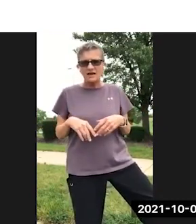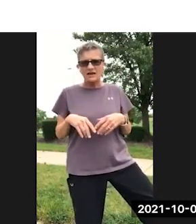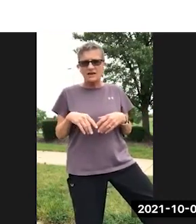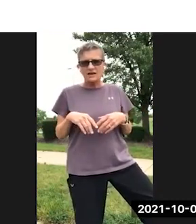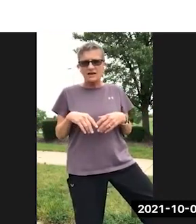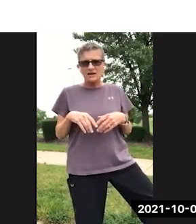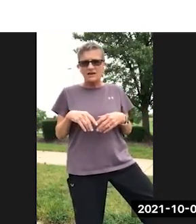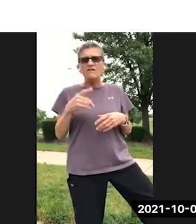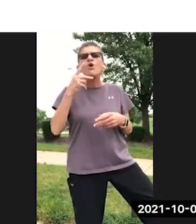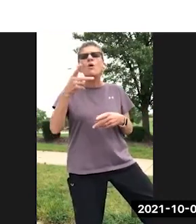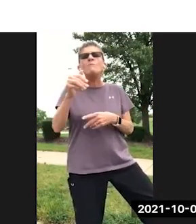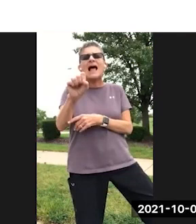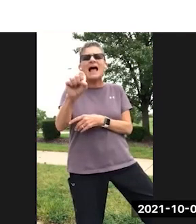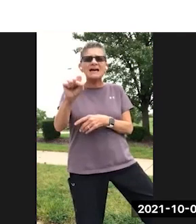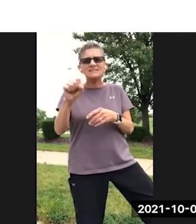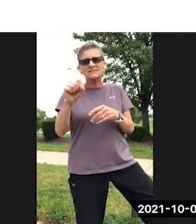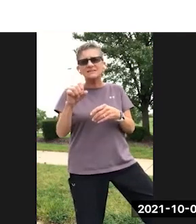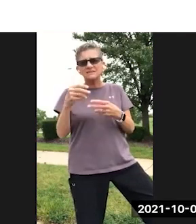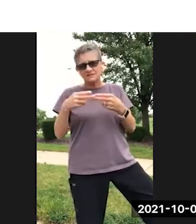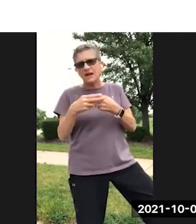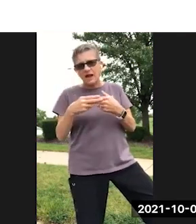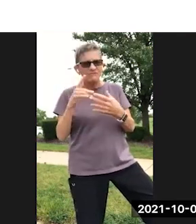on a particular question.